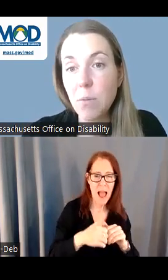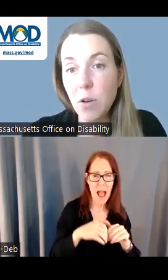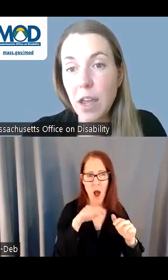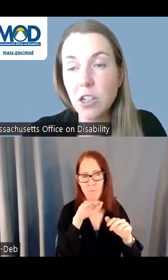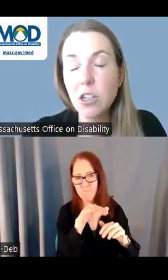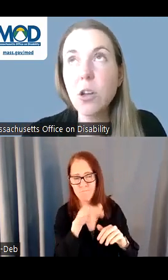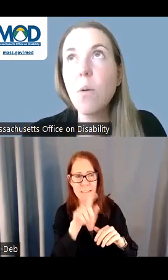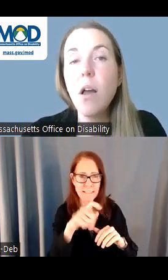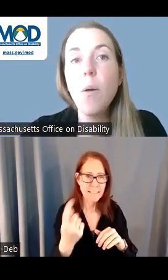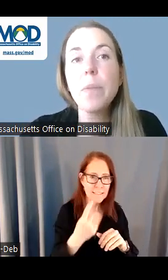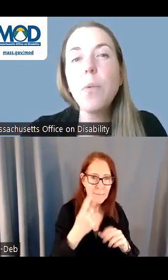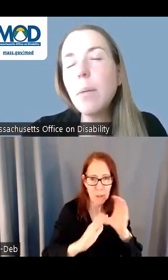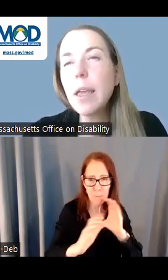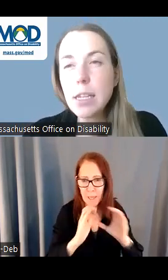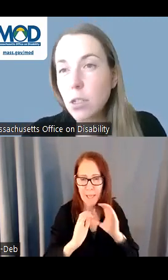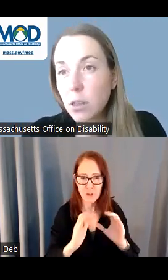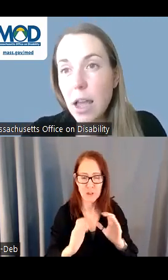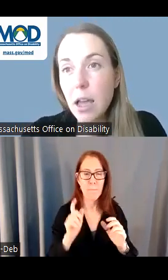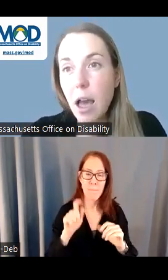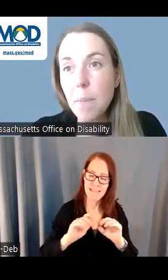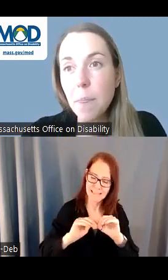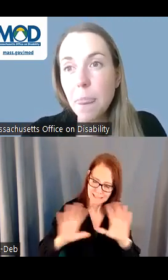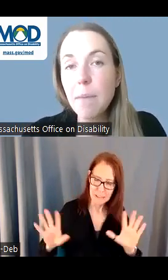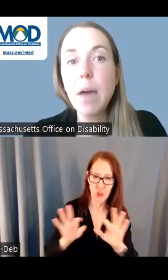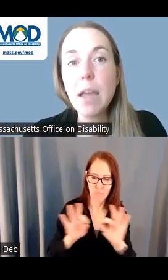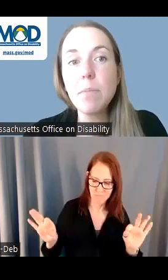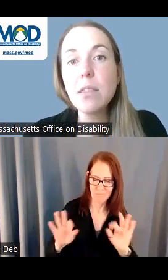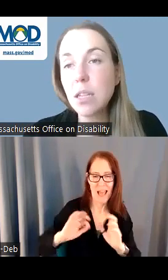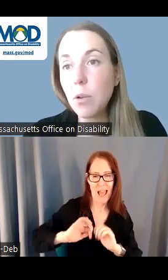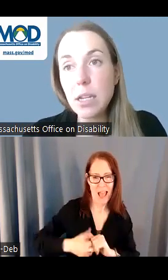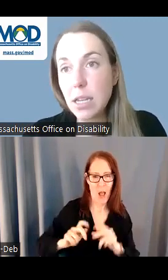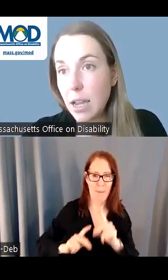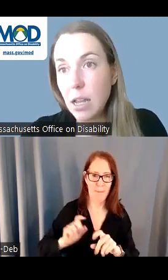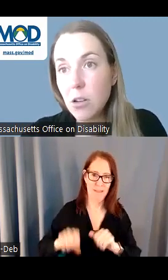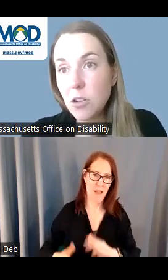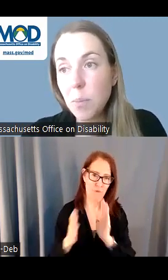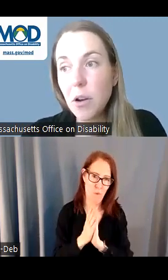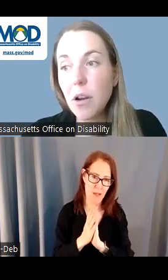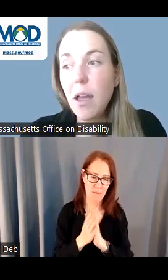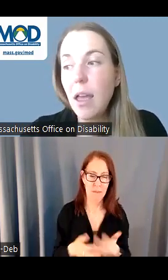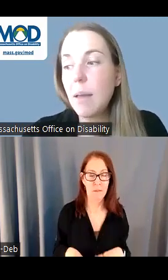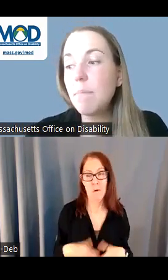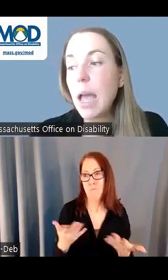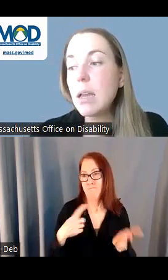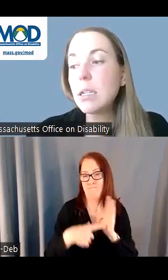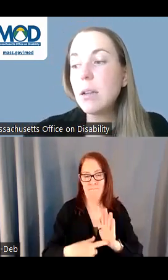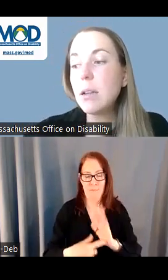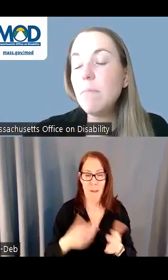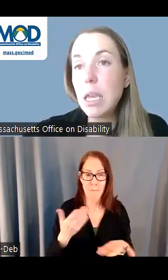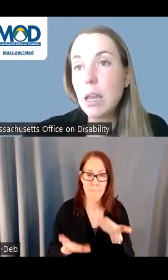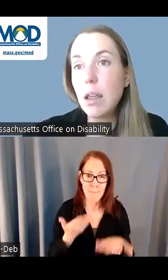with communication. So what might this look like? It might be that someone needs an ASL interpreter. It